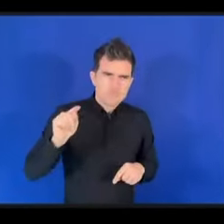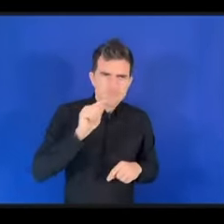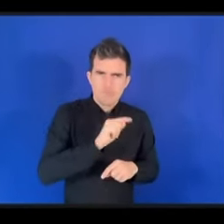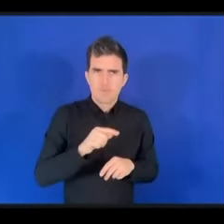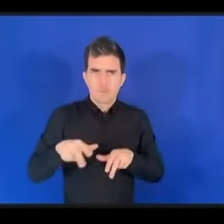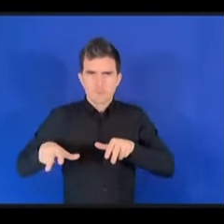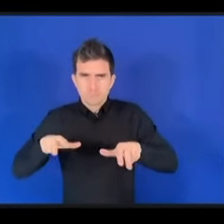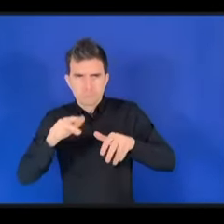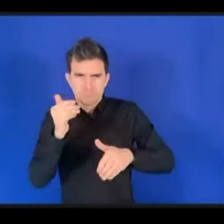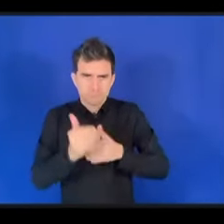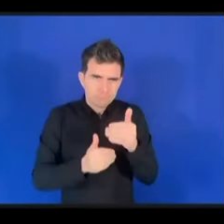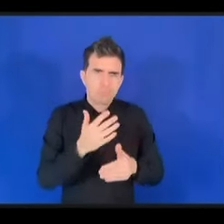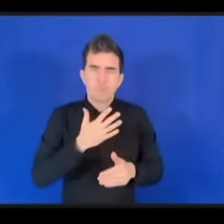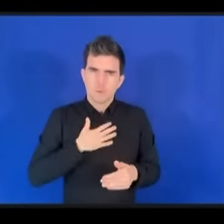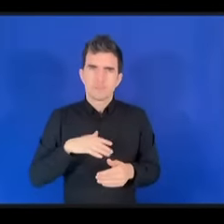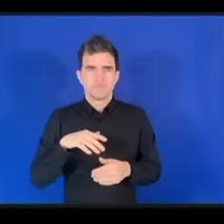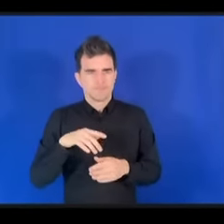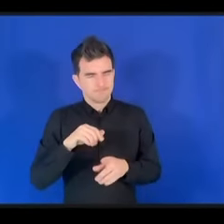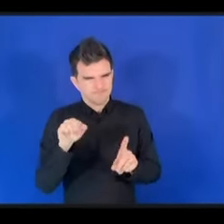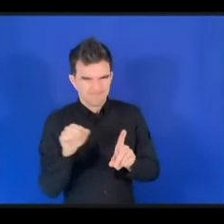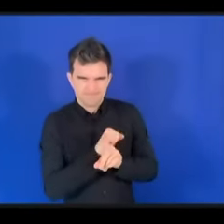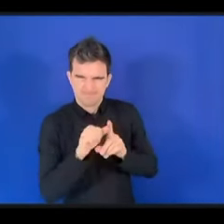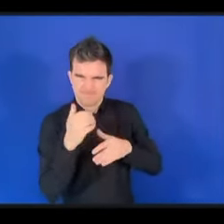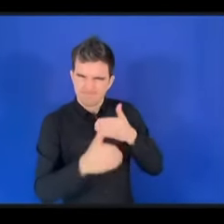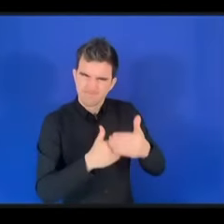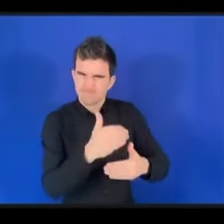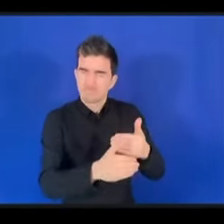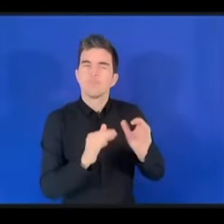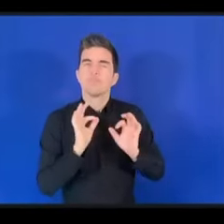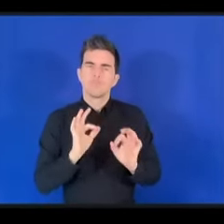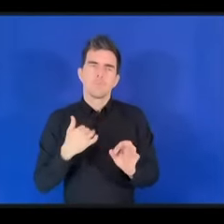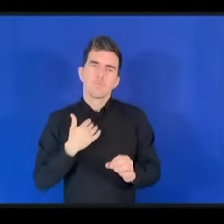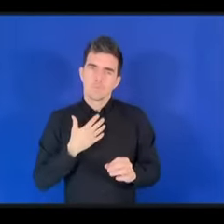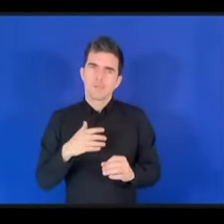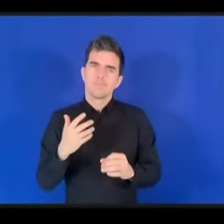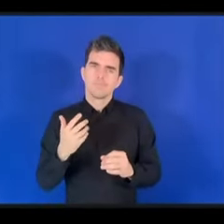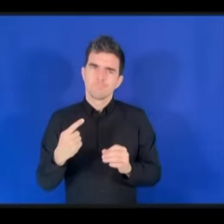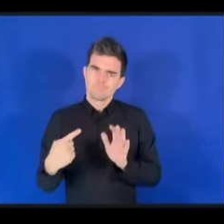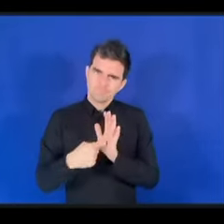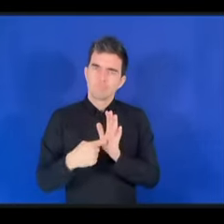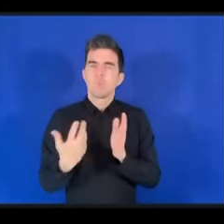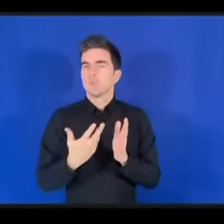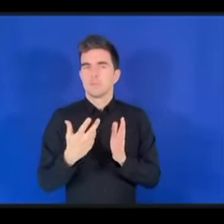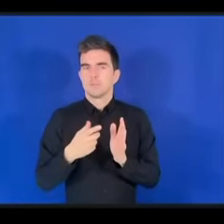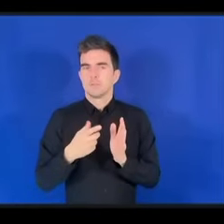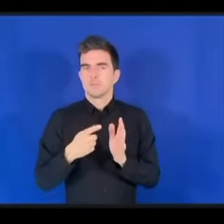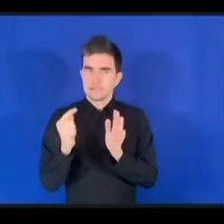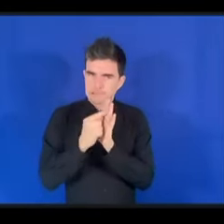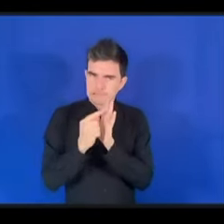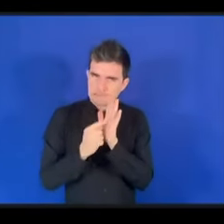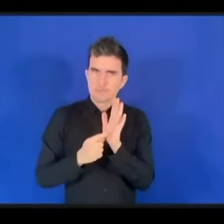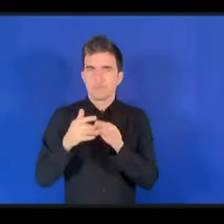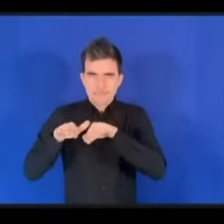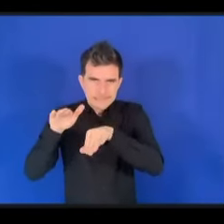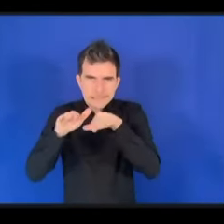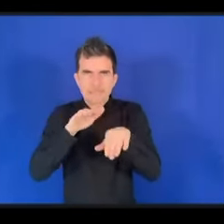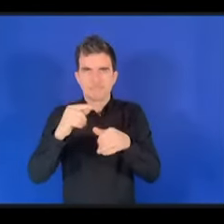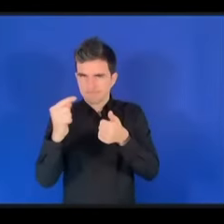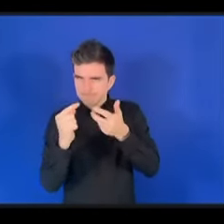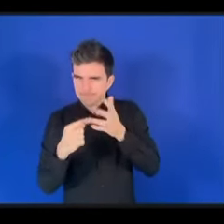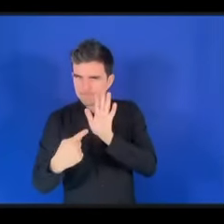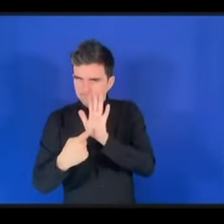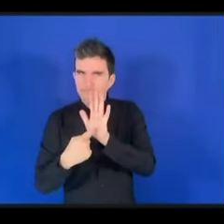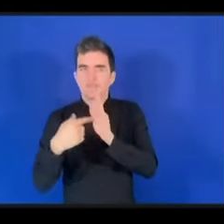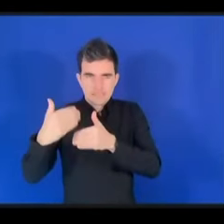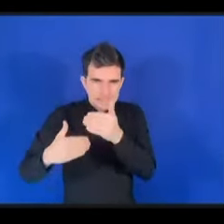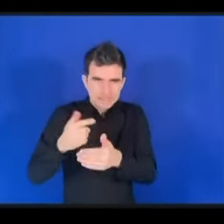recommendations from the Scoping Civil Society Engagement in Digital Cooperation session that was held on day zero